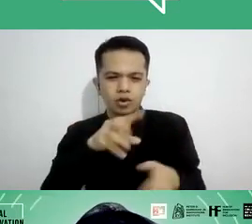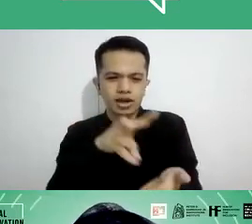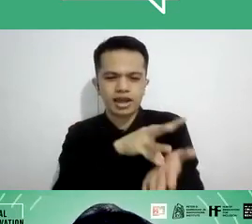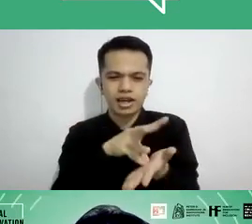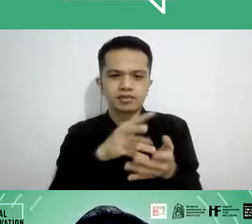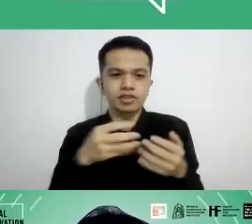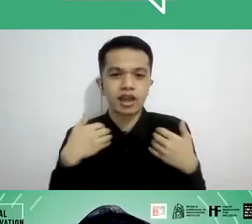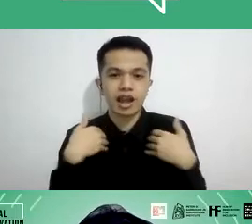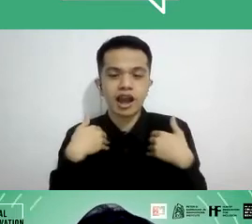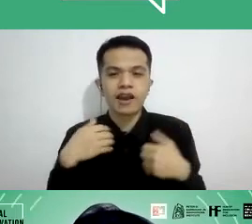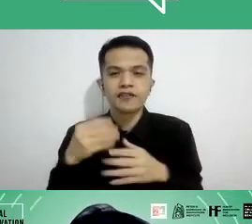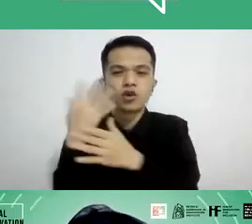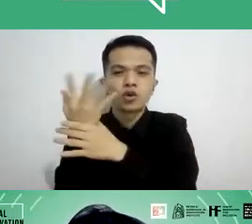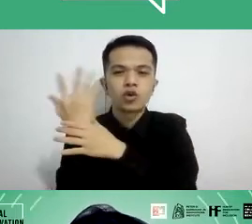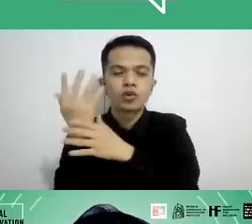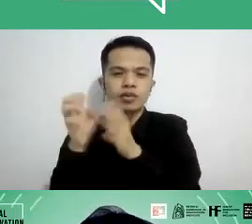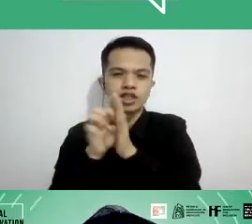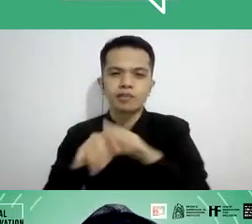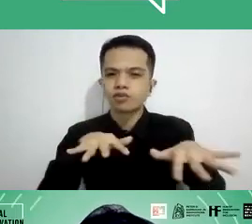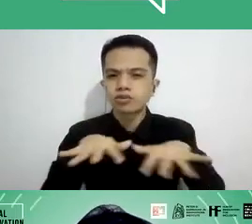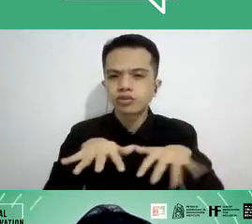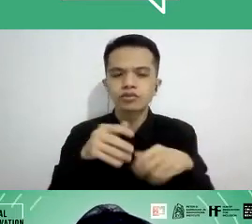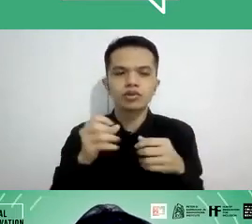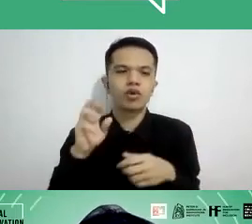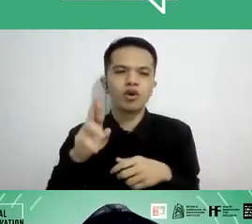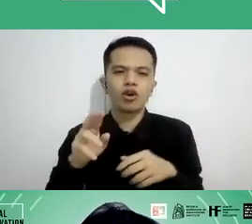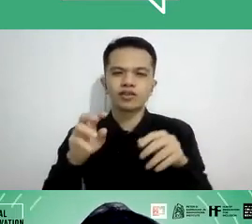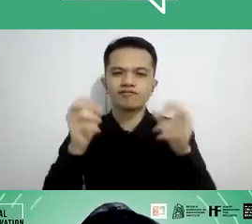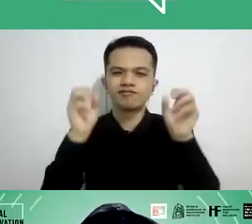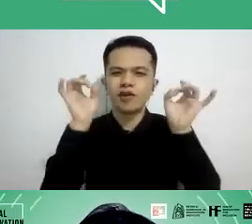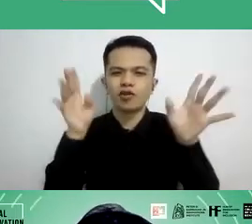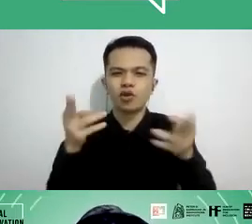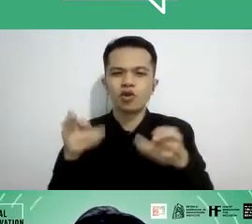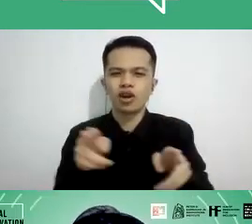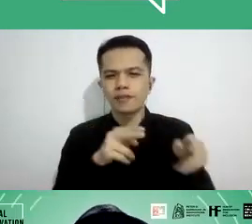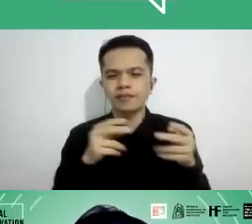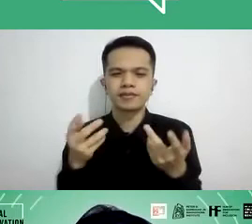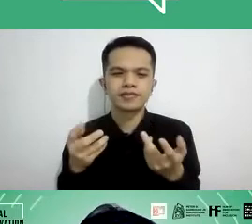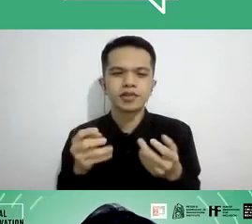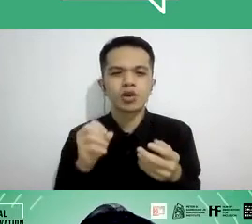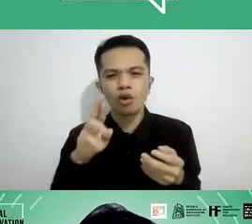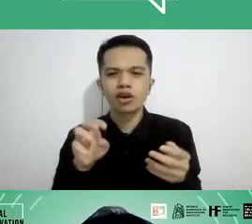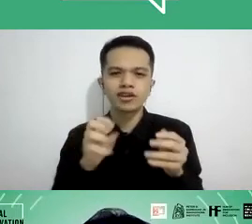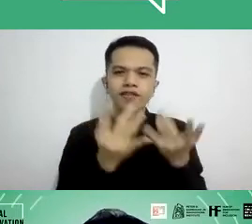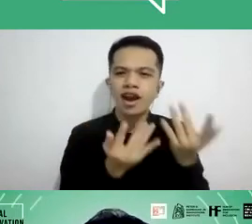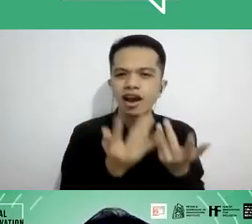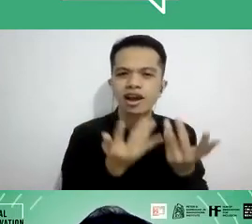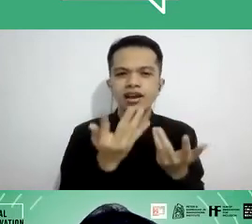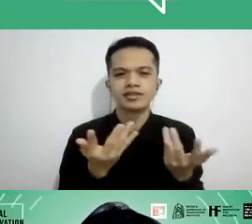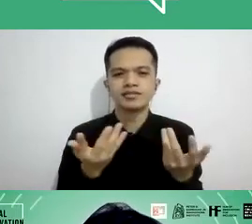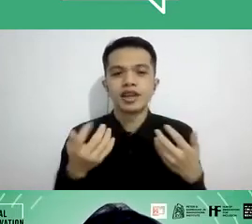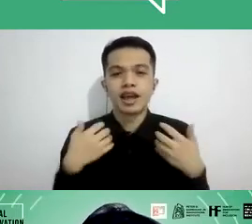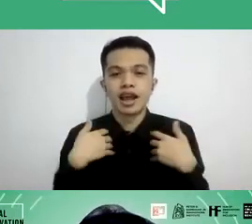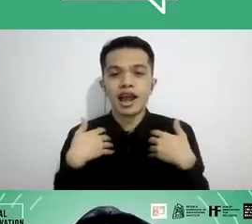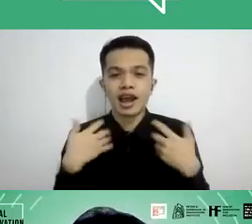alert systems, for example, earthquakes, natural calamities, disaster, or if there are fires. There is an